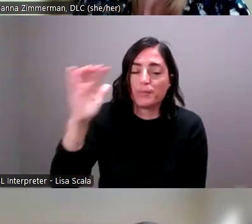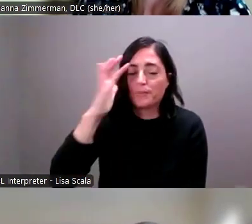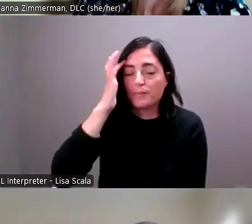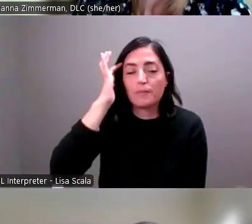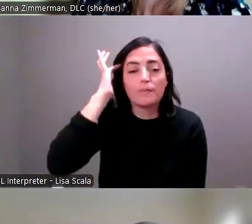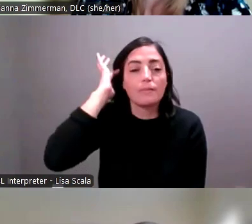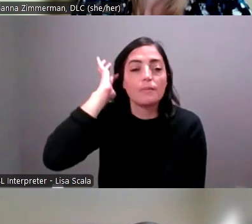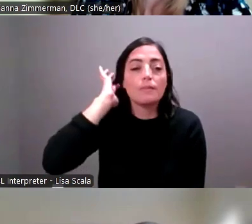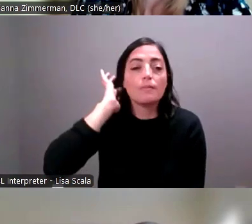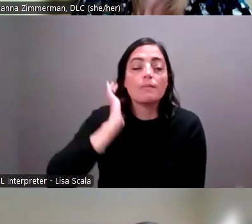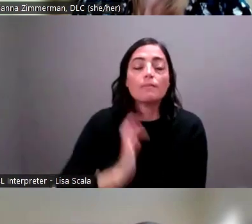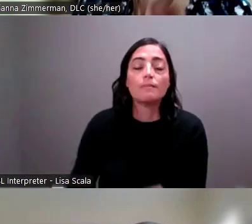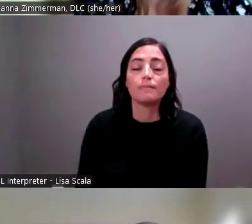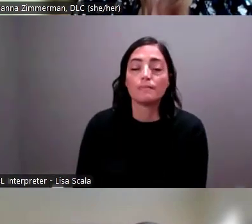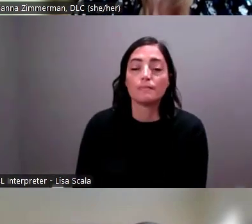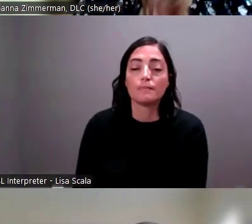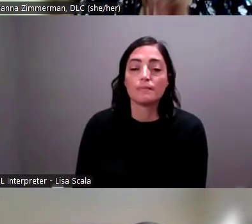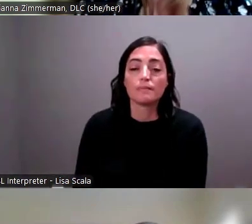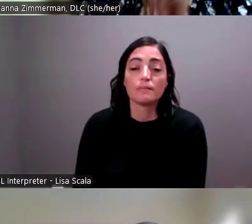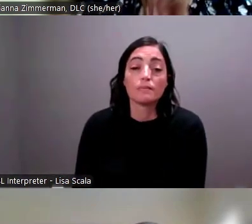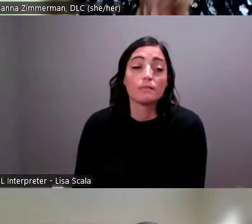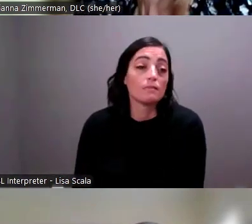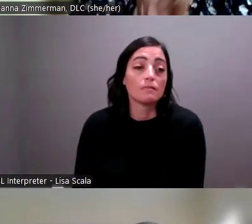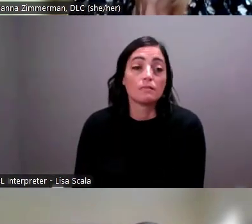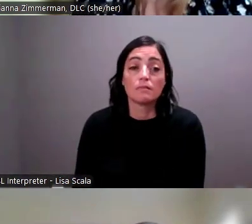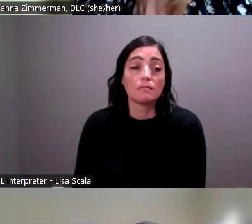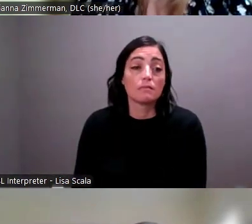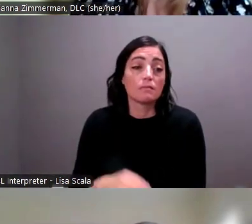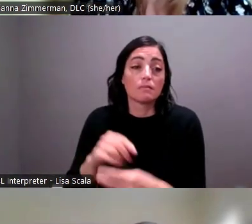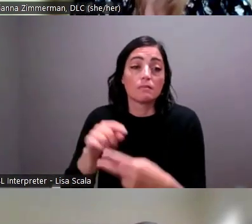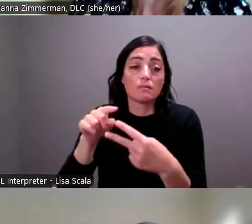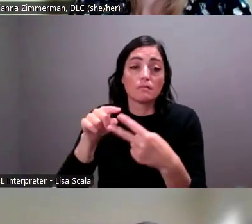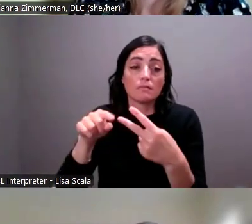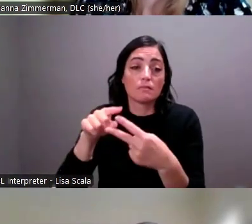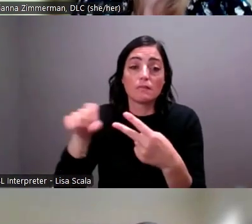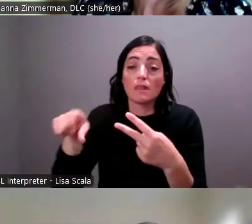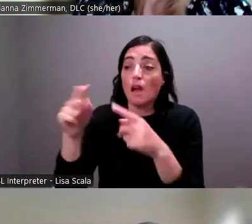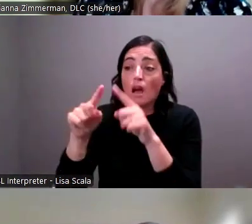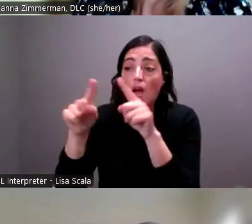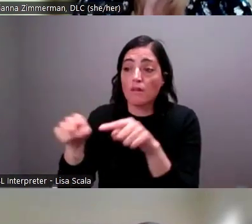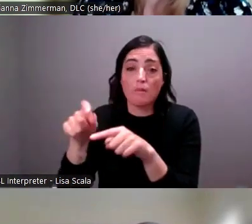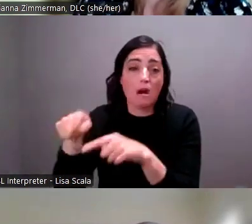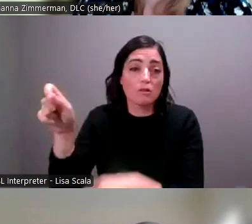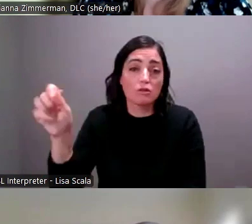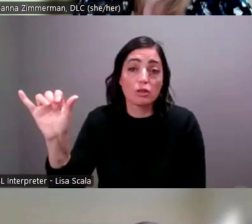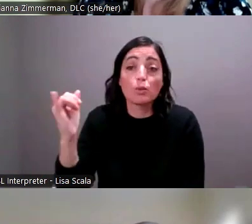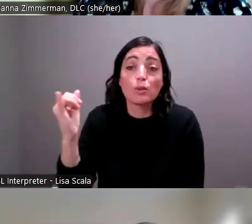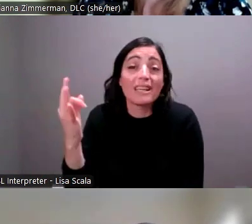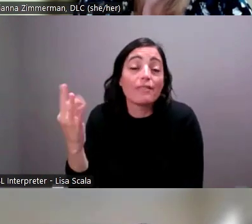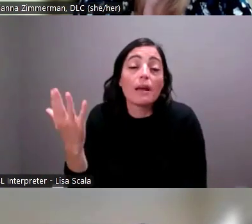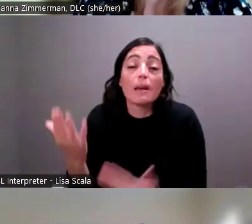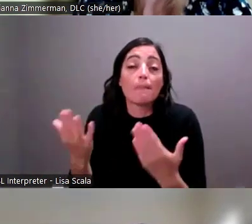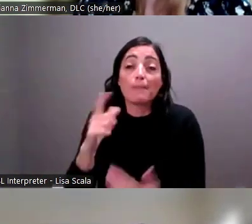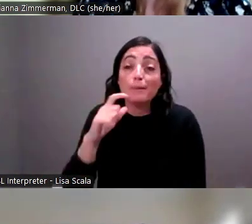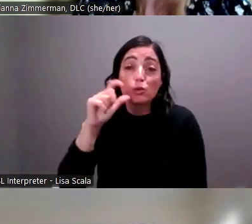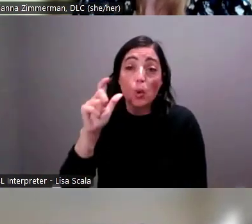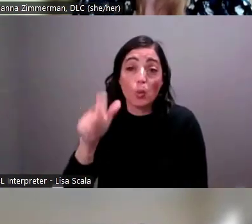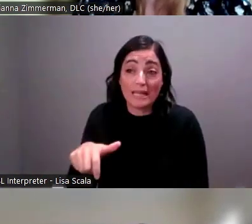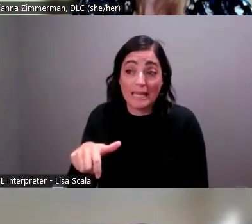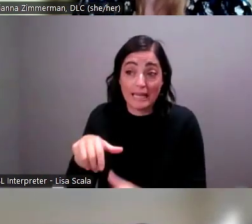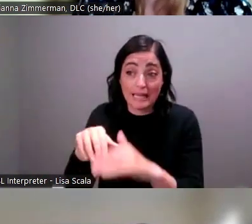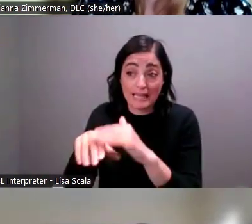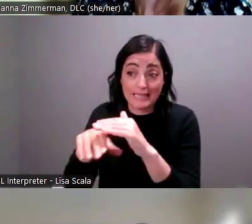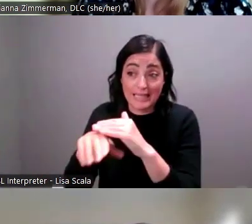and you could check one or the other box, like if you don't necessarily need an accessible vote